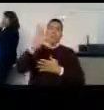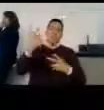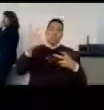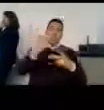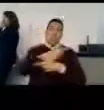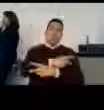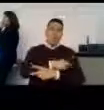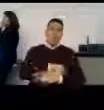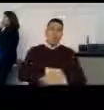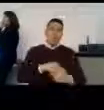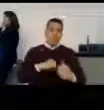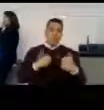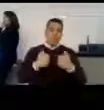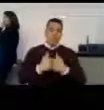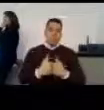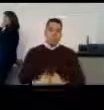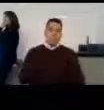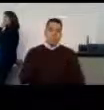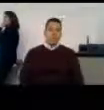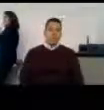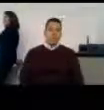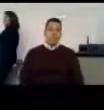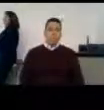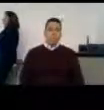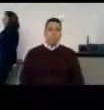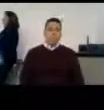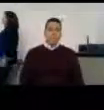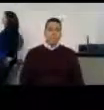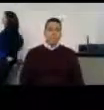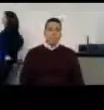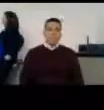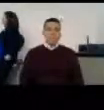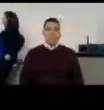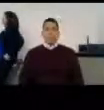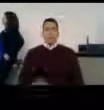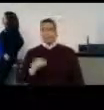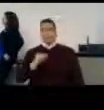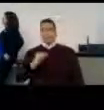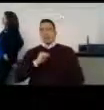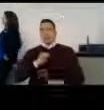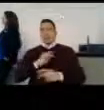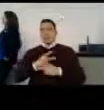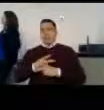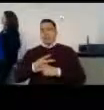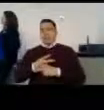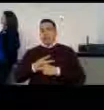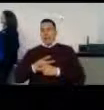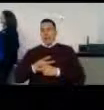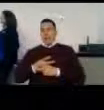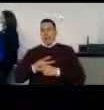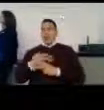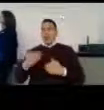for the future, yes? Okay, so self-care is a human function that